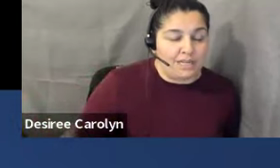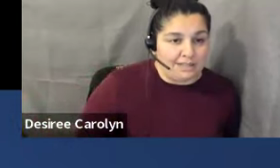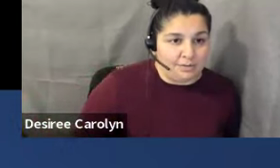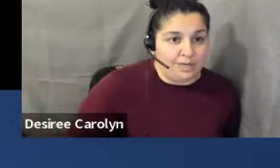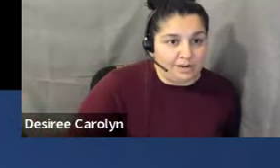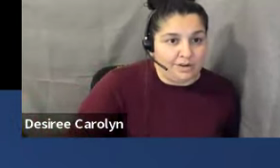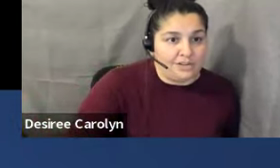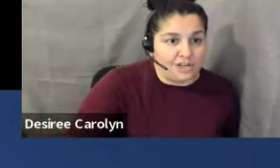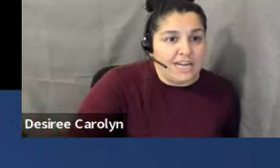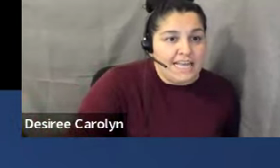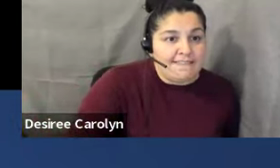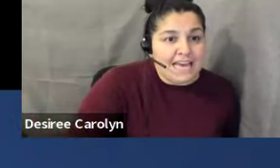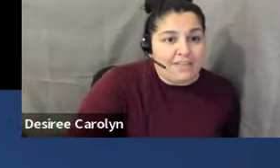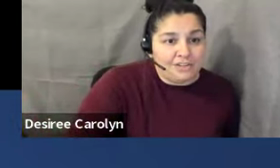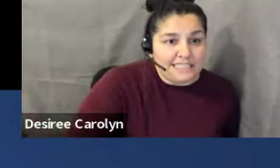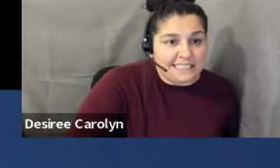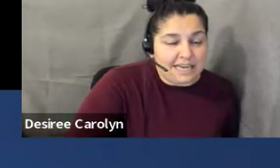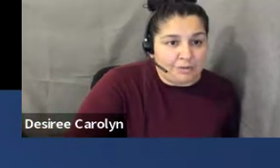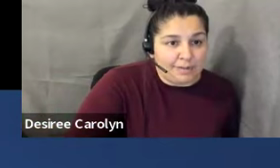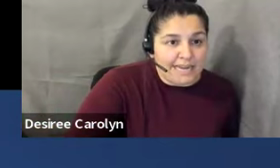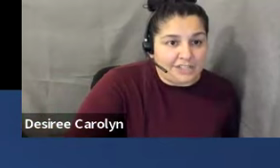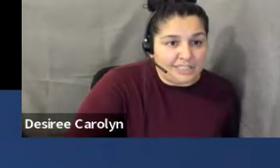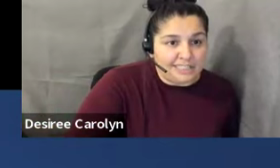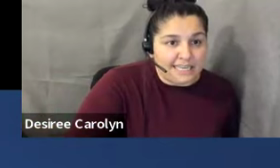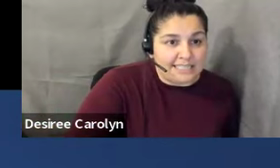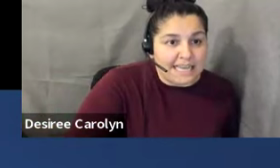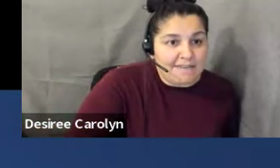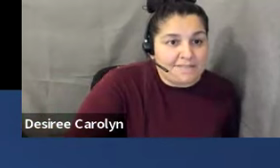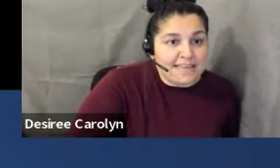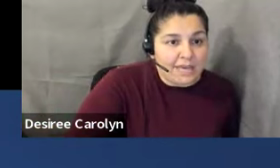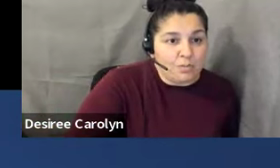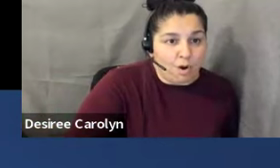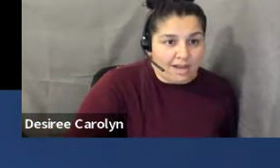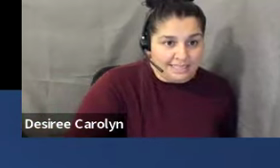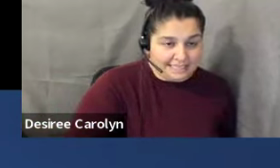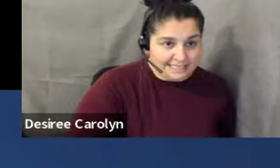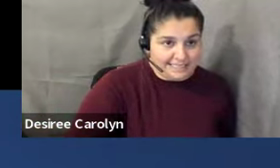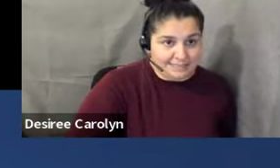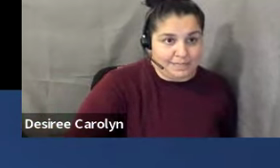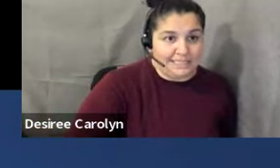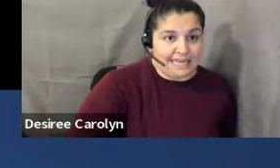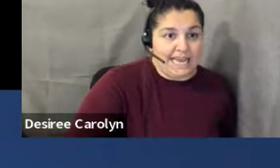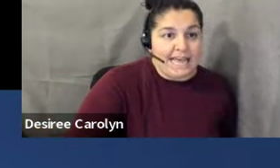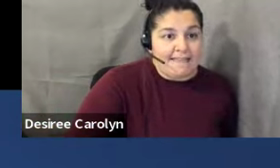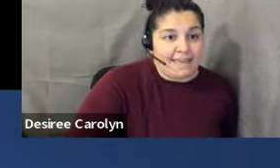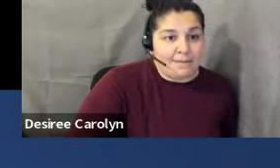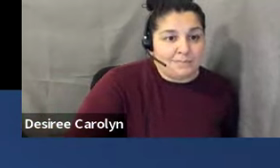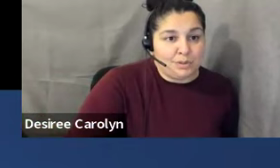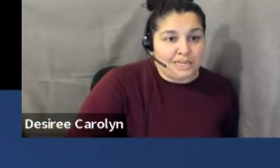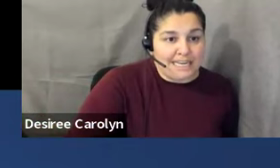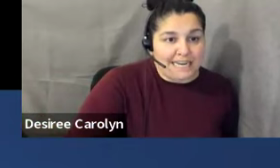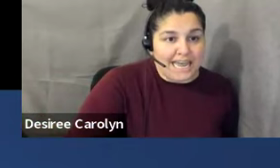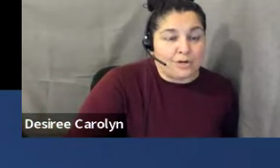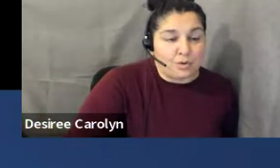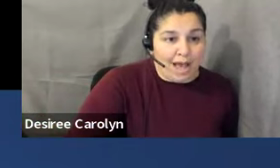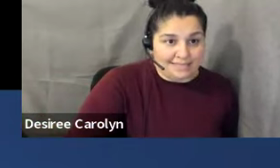the umbrella that we are under. The other DC government agencies, if they want accessibility, they must